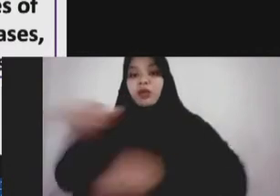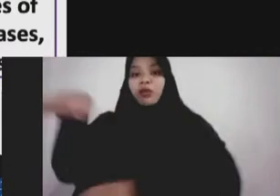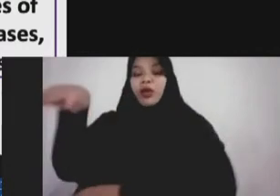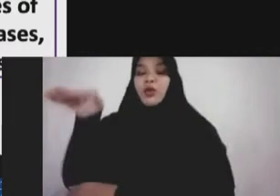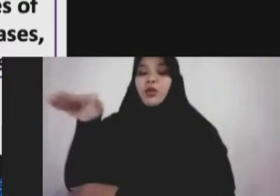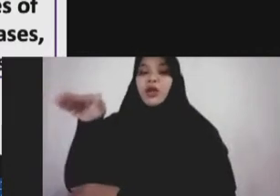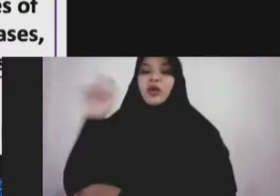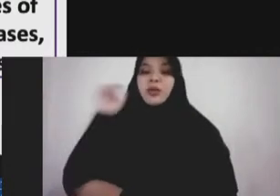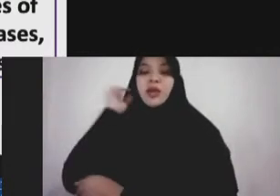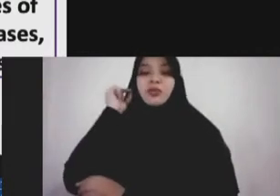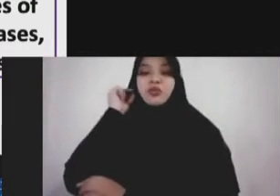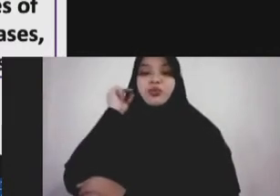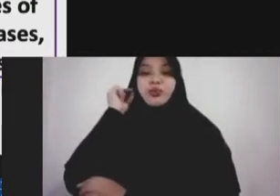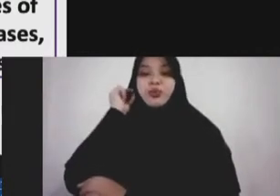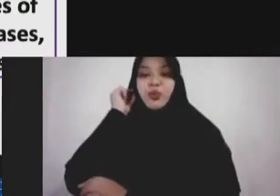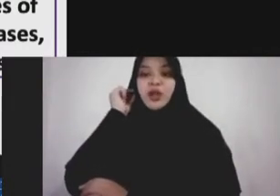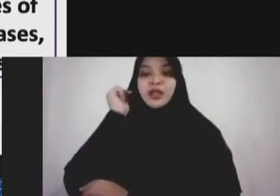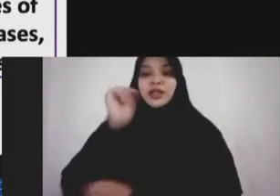VAW, were